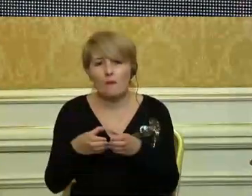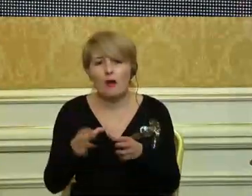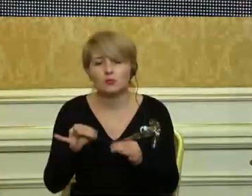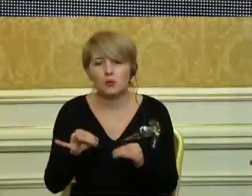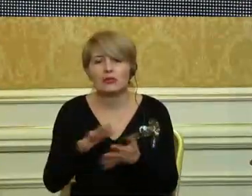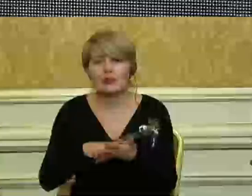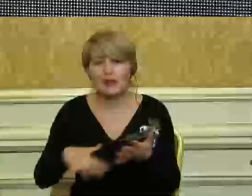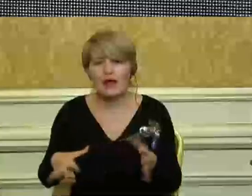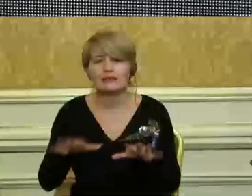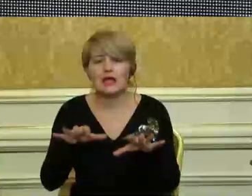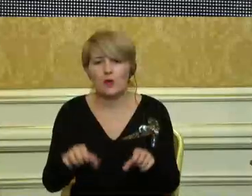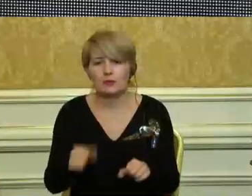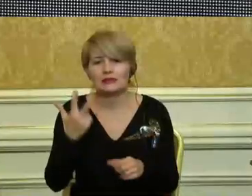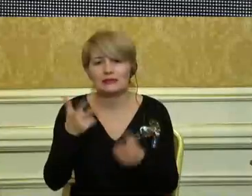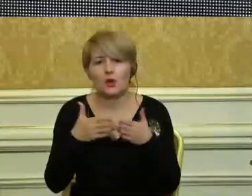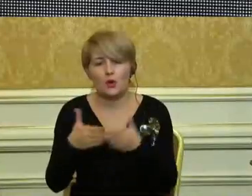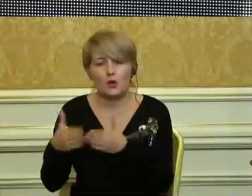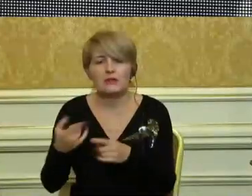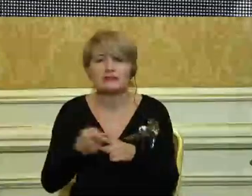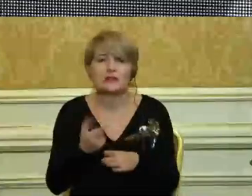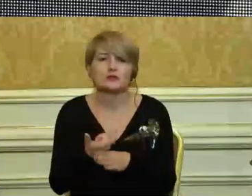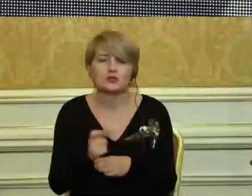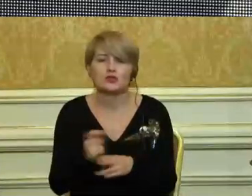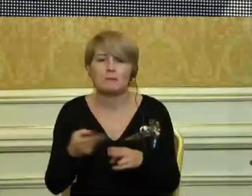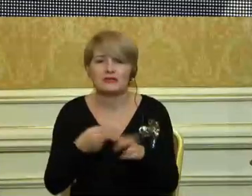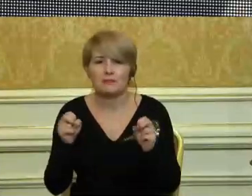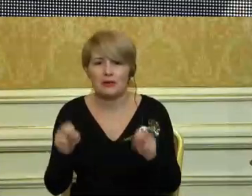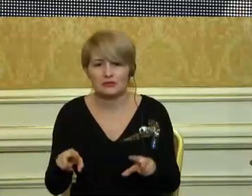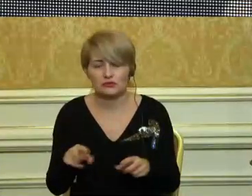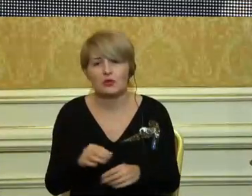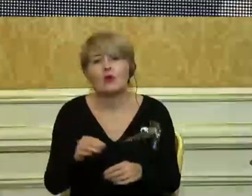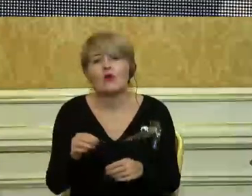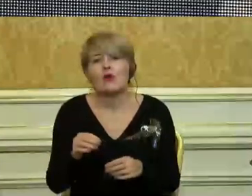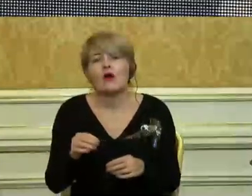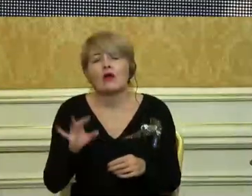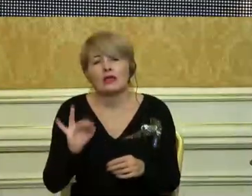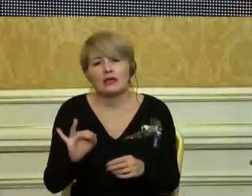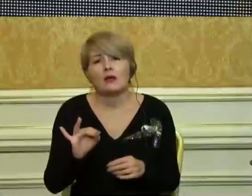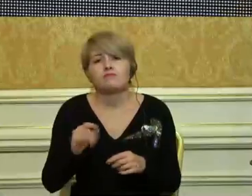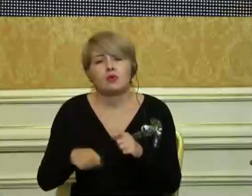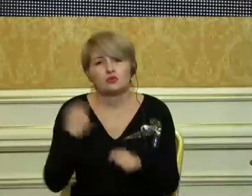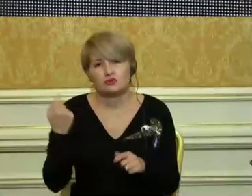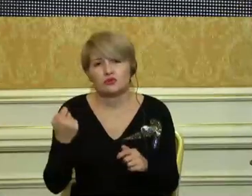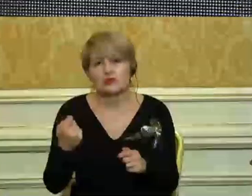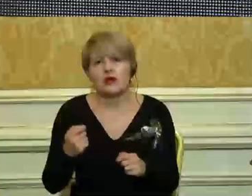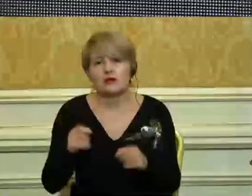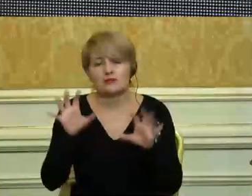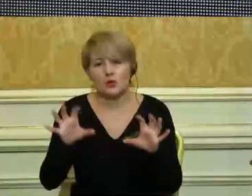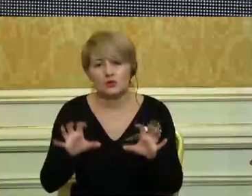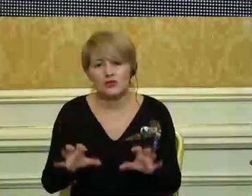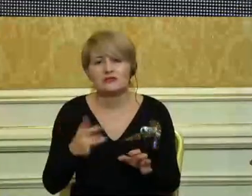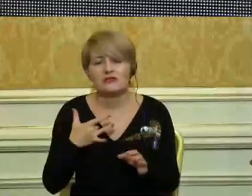a dangerous escalation and a violation of international law. We call on Russia to return to Ukraine its